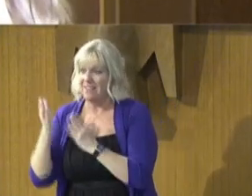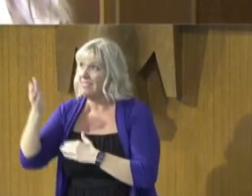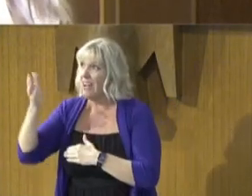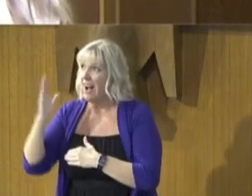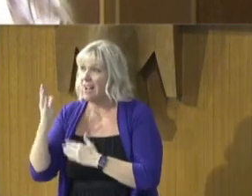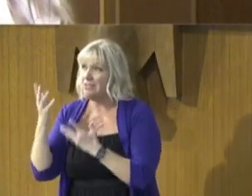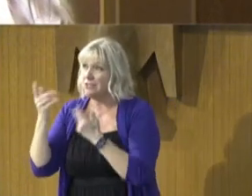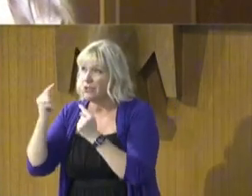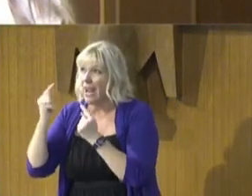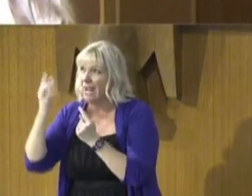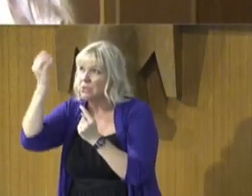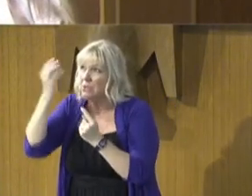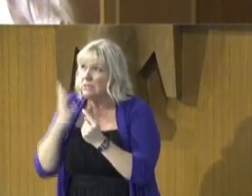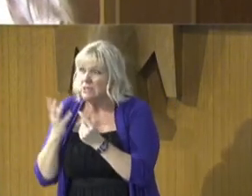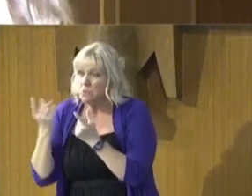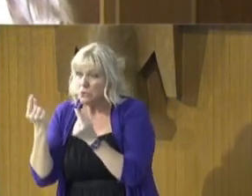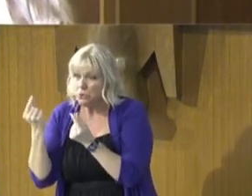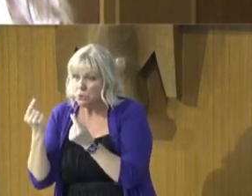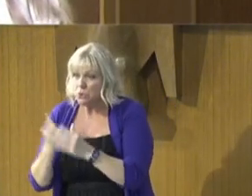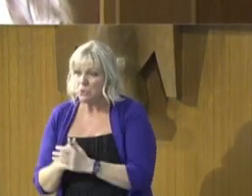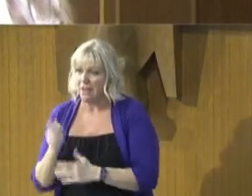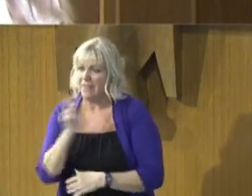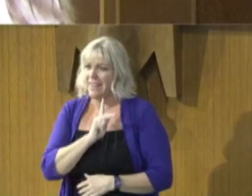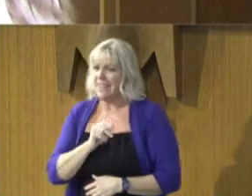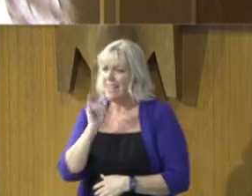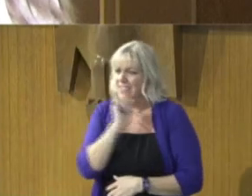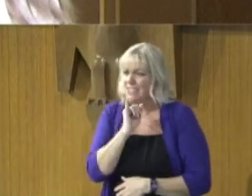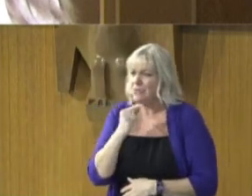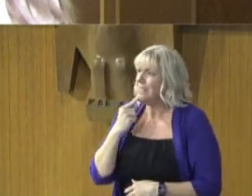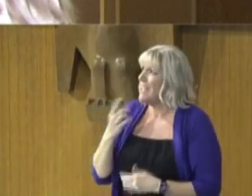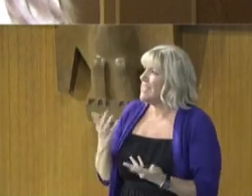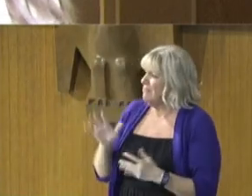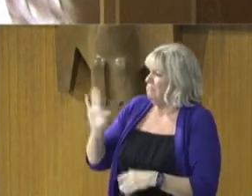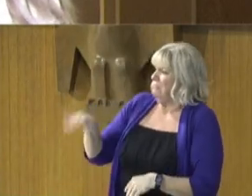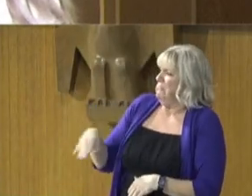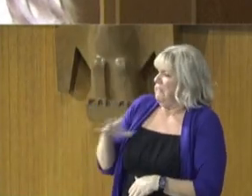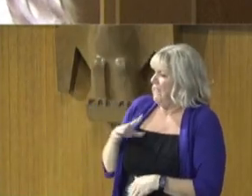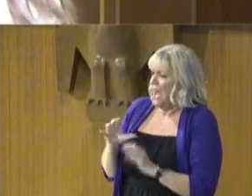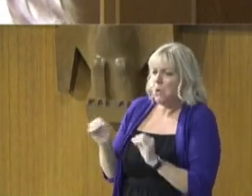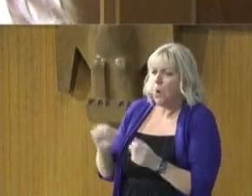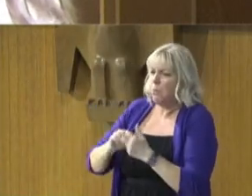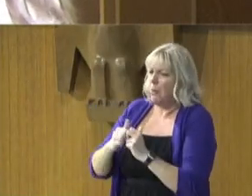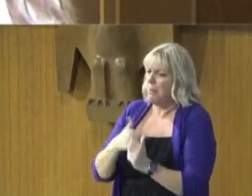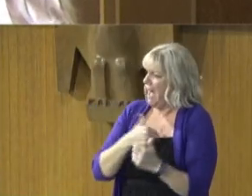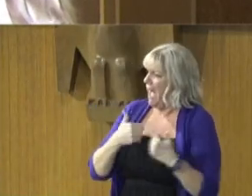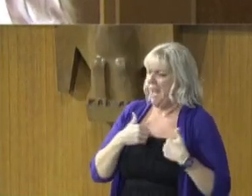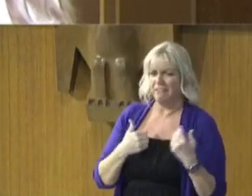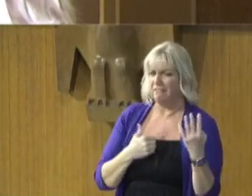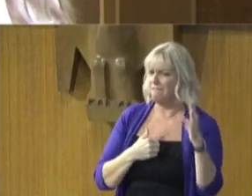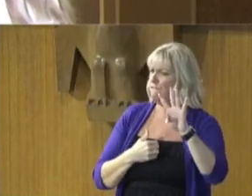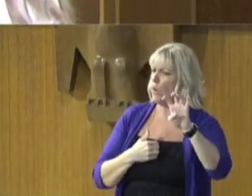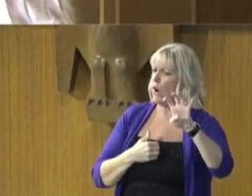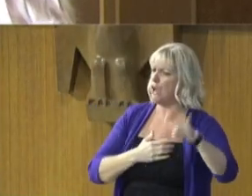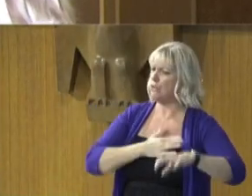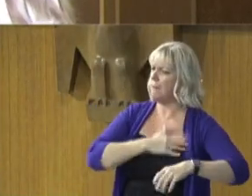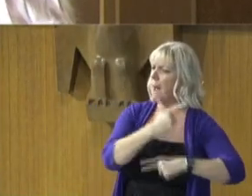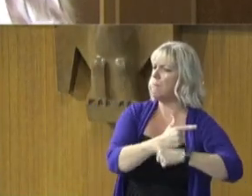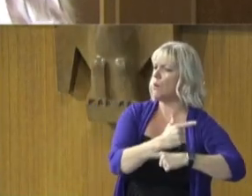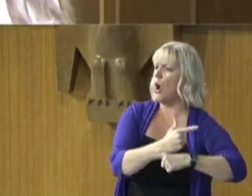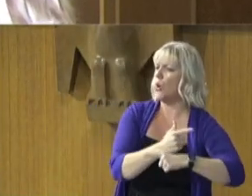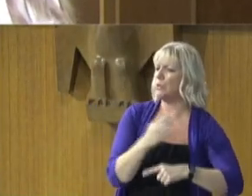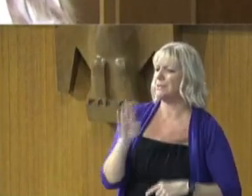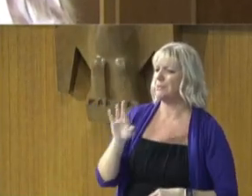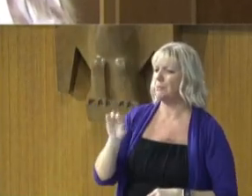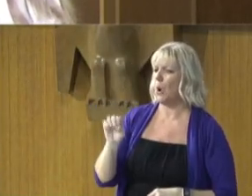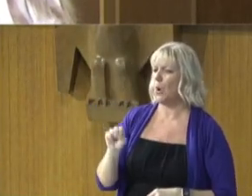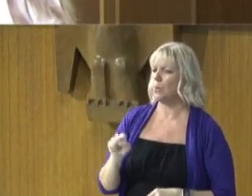from God. The king of Israel replies that that's no problem at all. He's got 400 bros over here. You